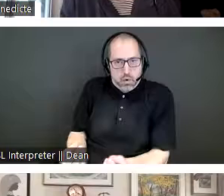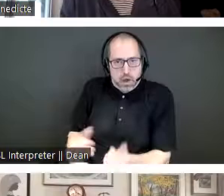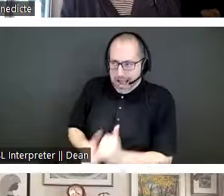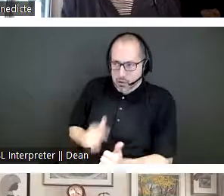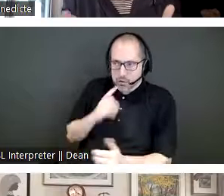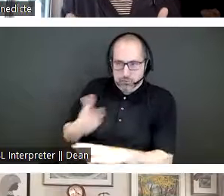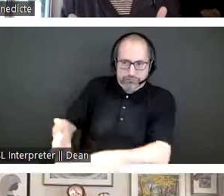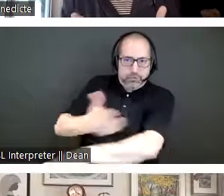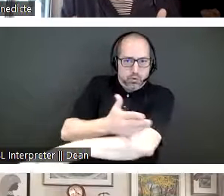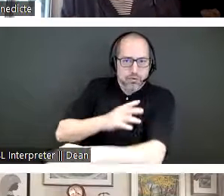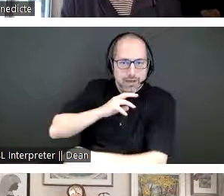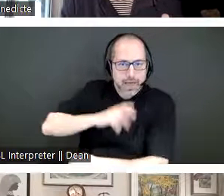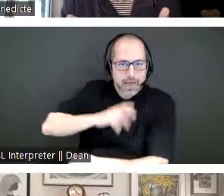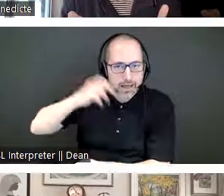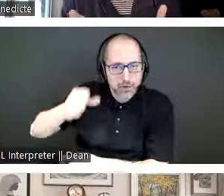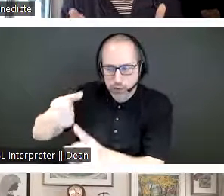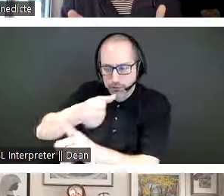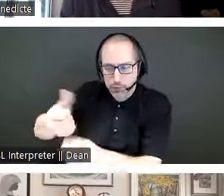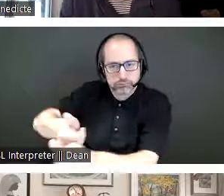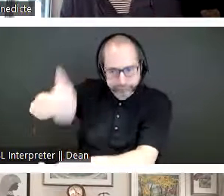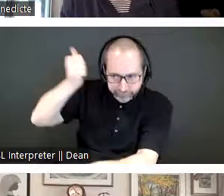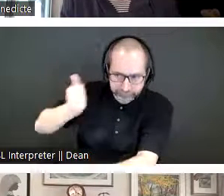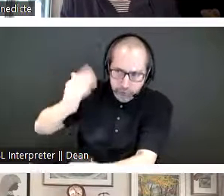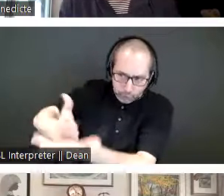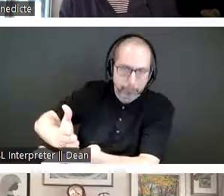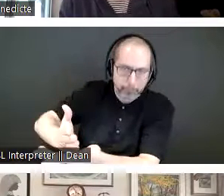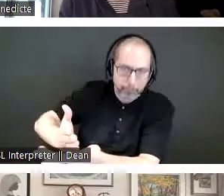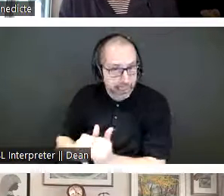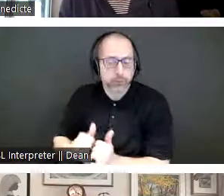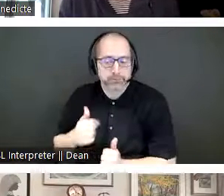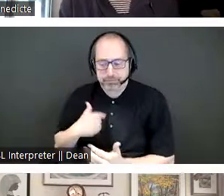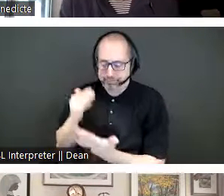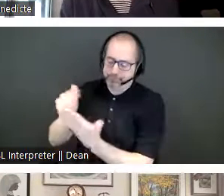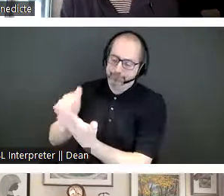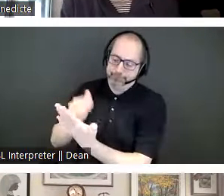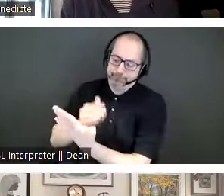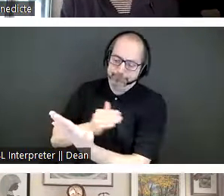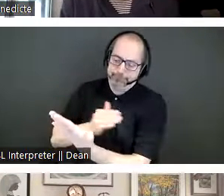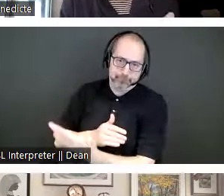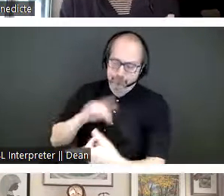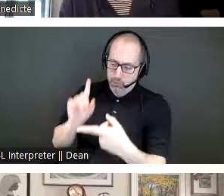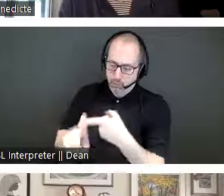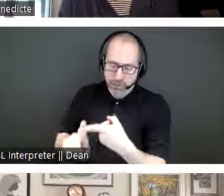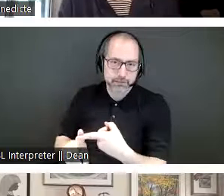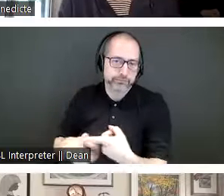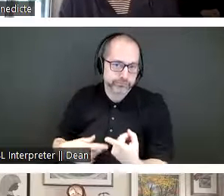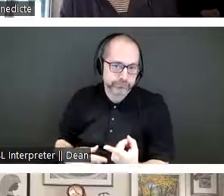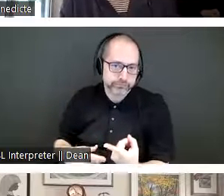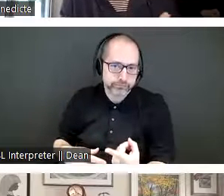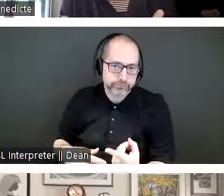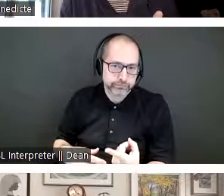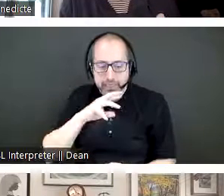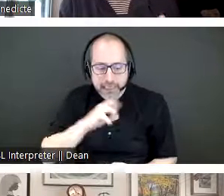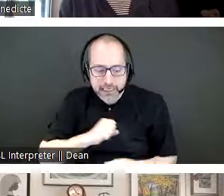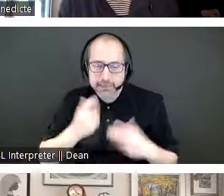abuse prevention. And some of the key points that we highlight are the need to foster more age-friendly communities,